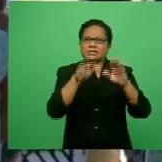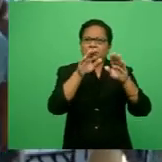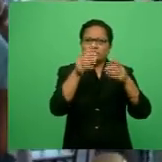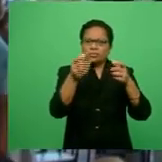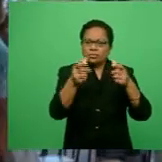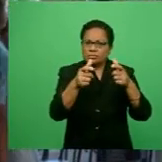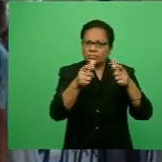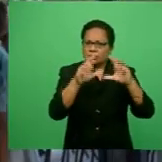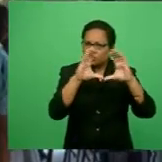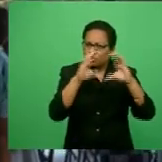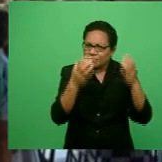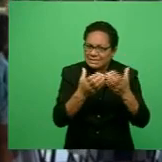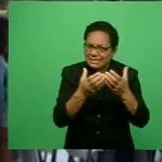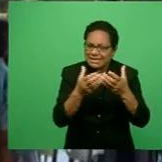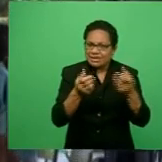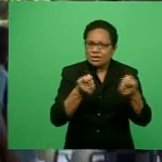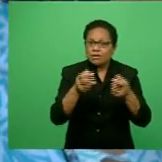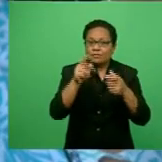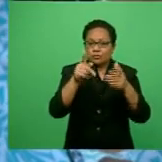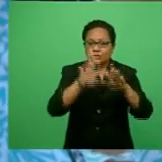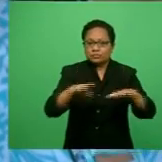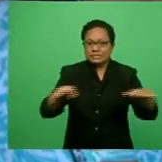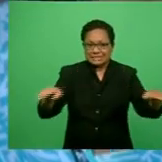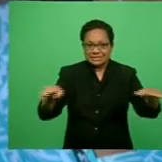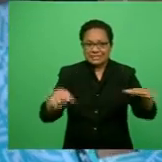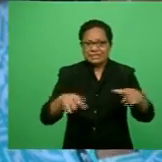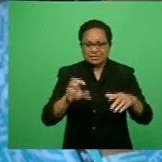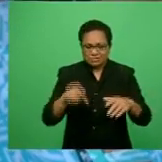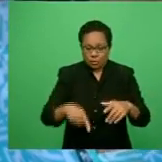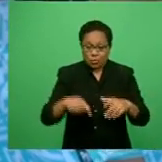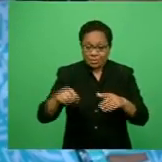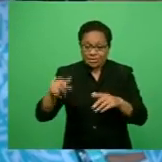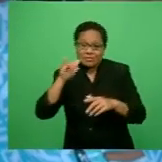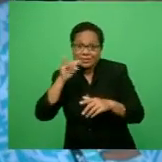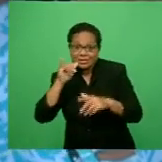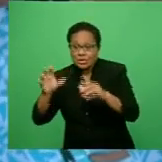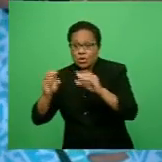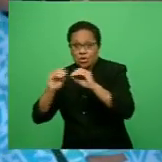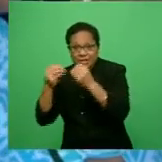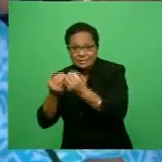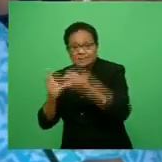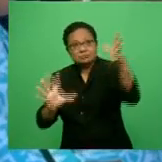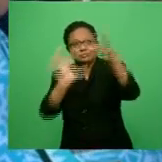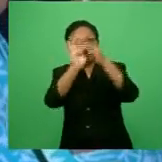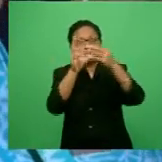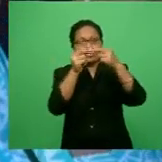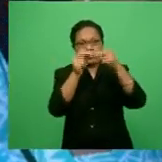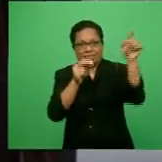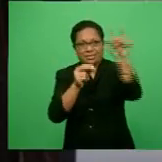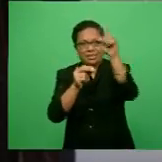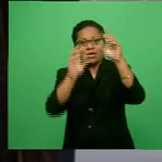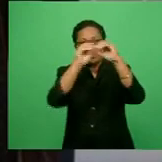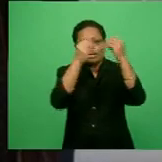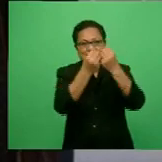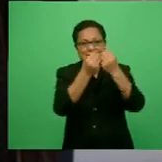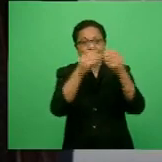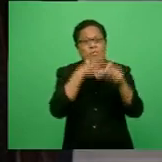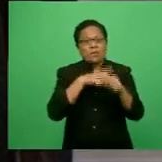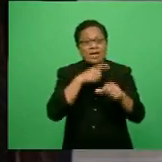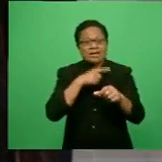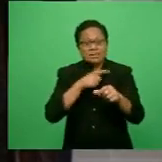support the advisory role of the forum to government, with particular attention to the needs and interests of children with